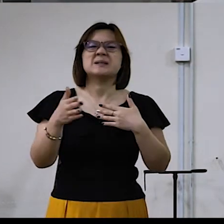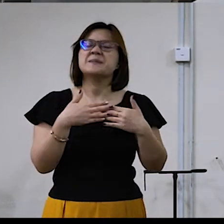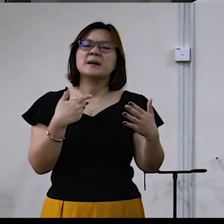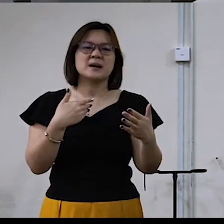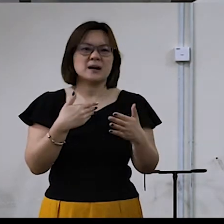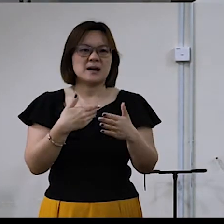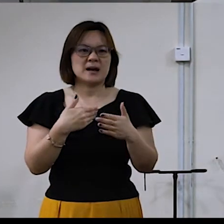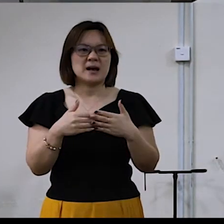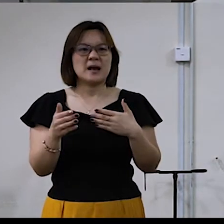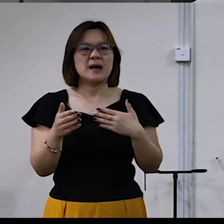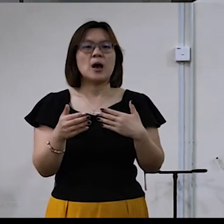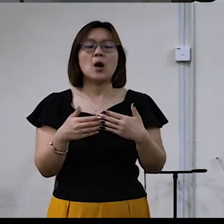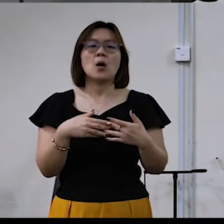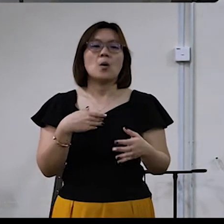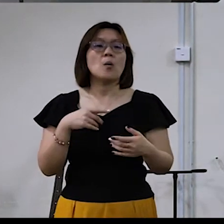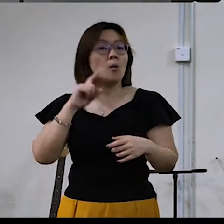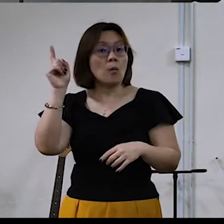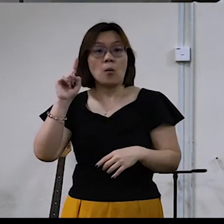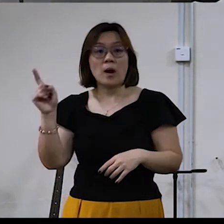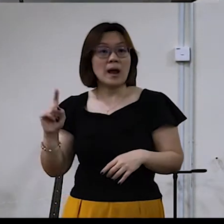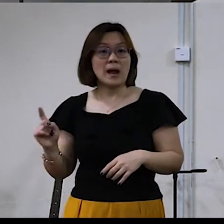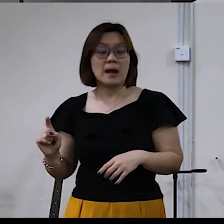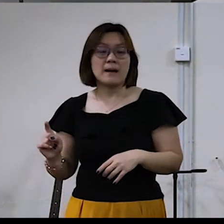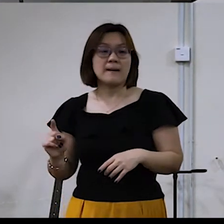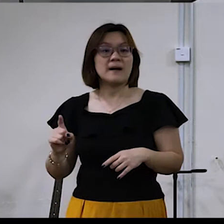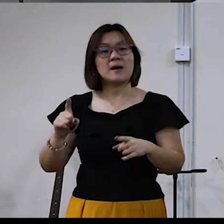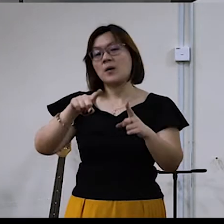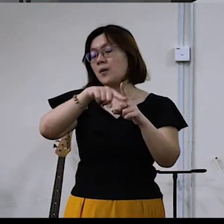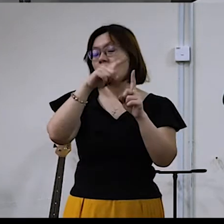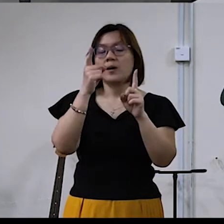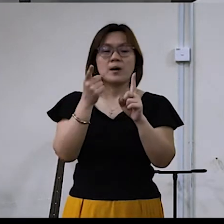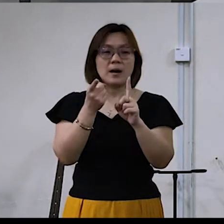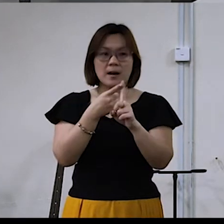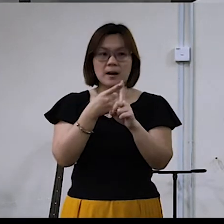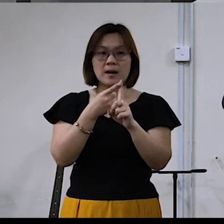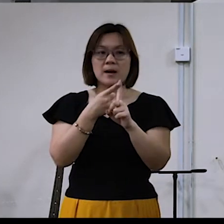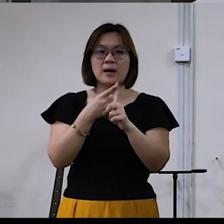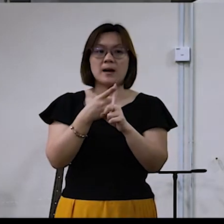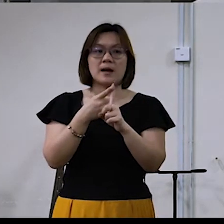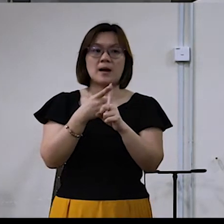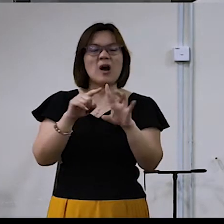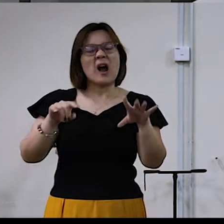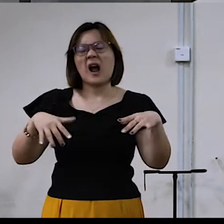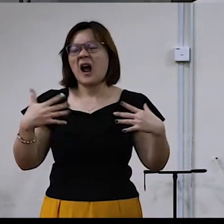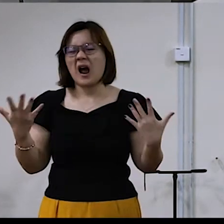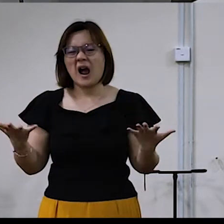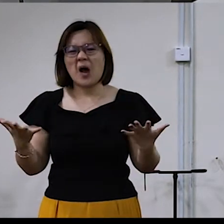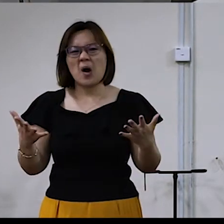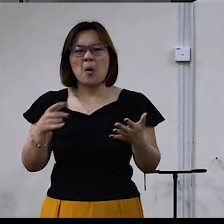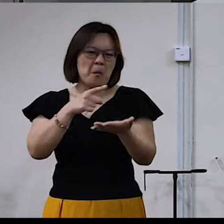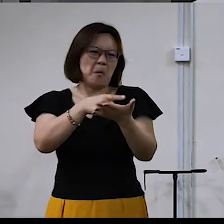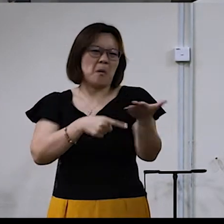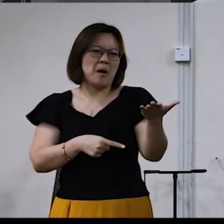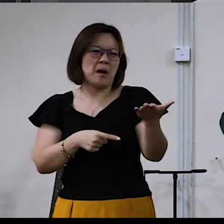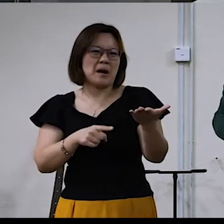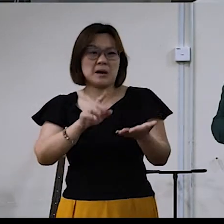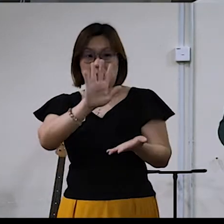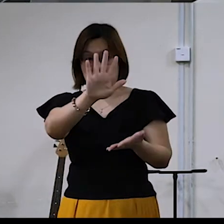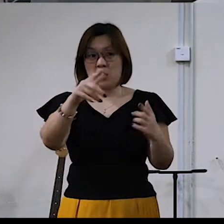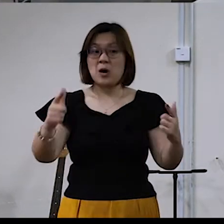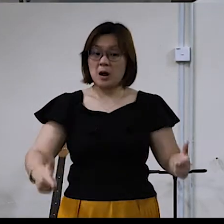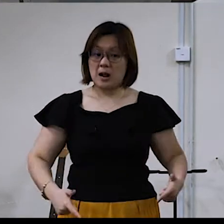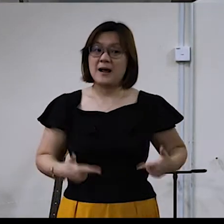gave birth. Wrong. No matter what, no matter where, no matter how, we have to